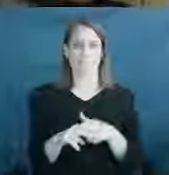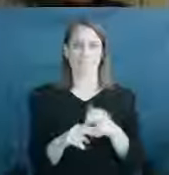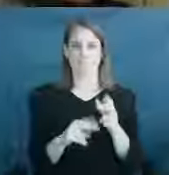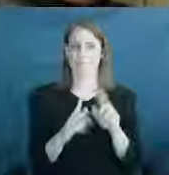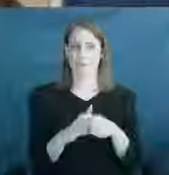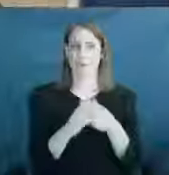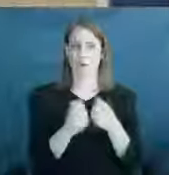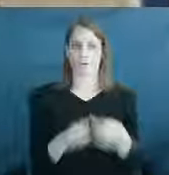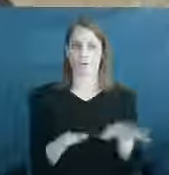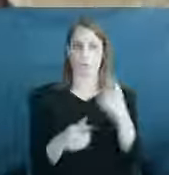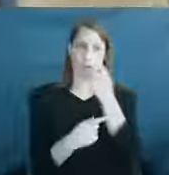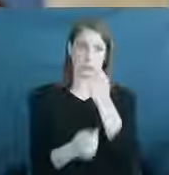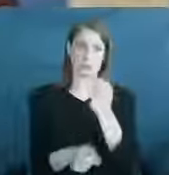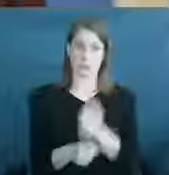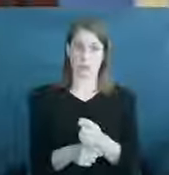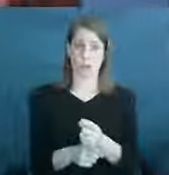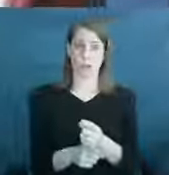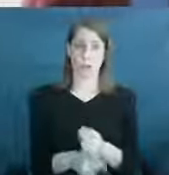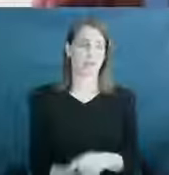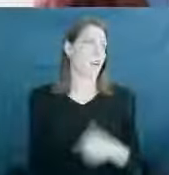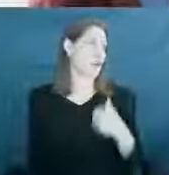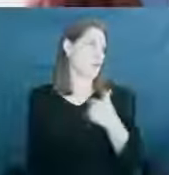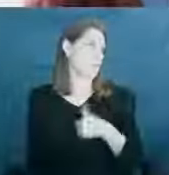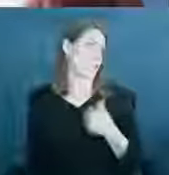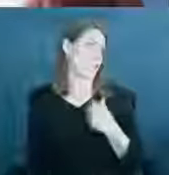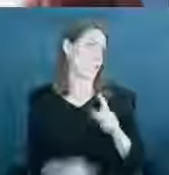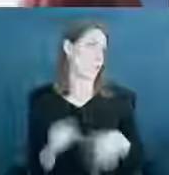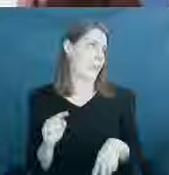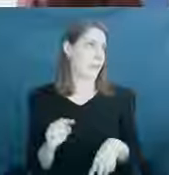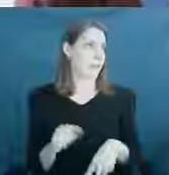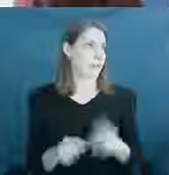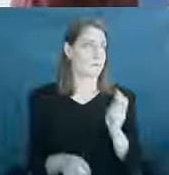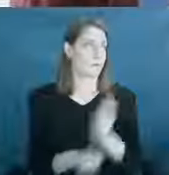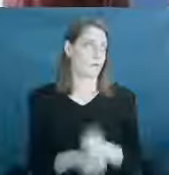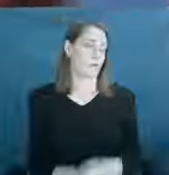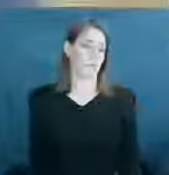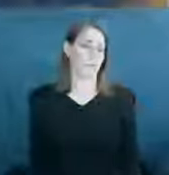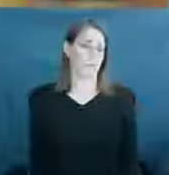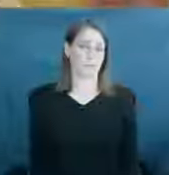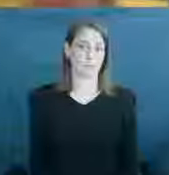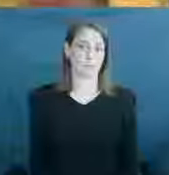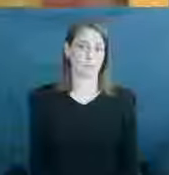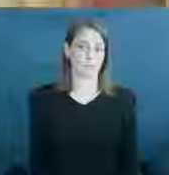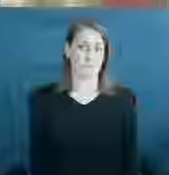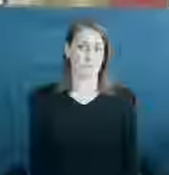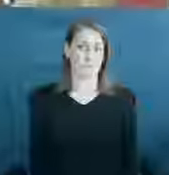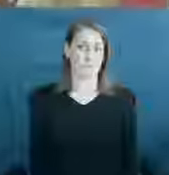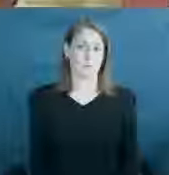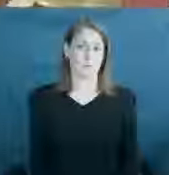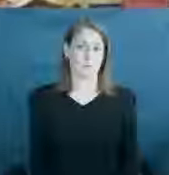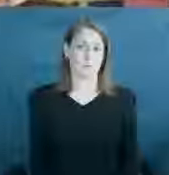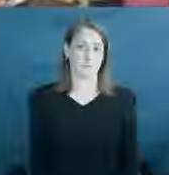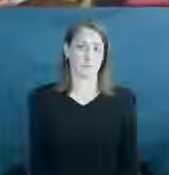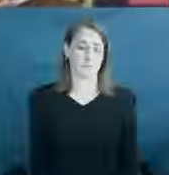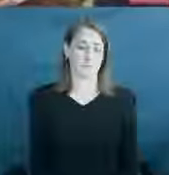of these more restless types, they're beginning to lose it, aren't they? Sir, I can't even do